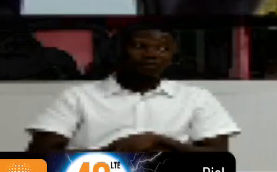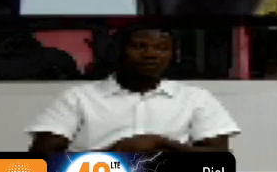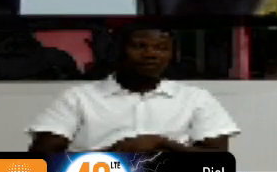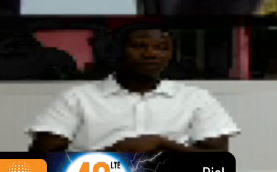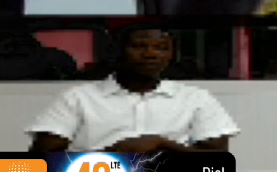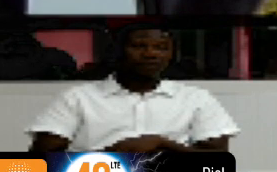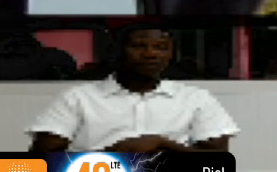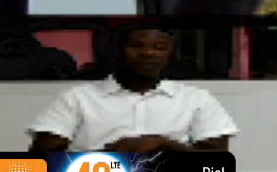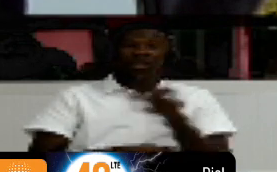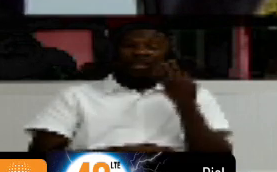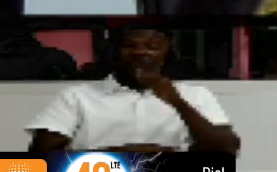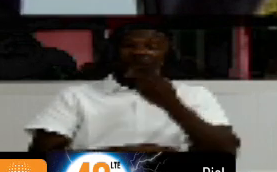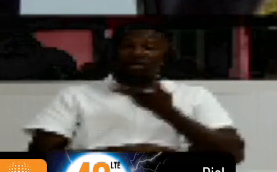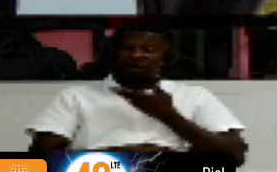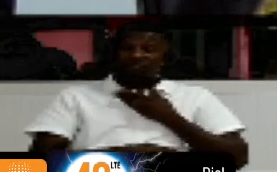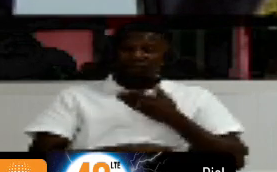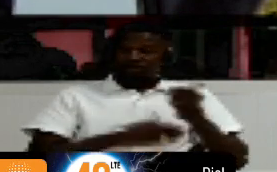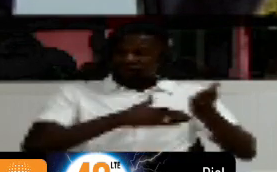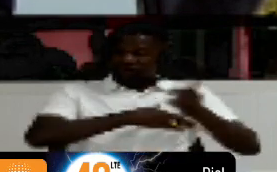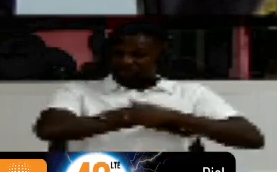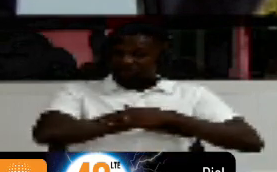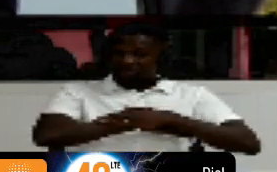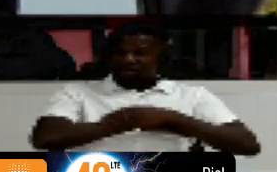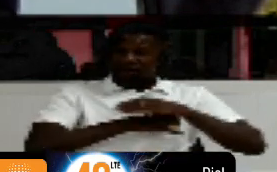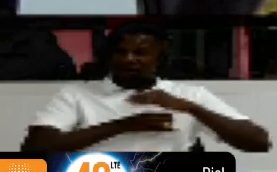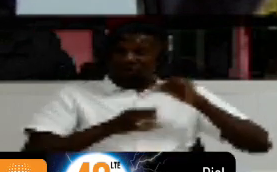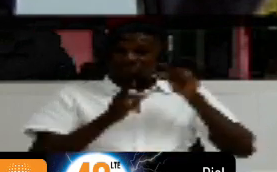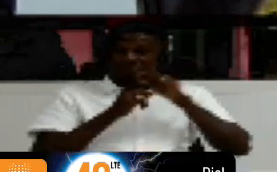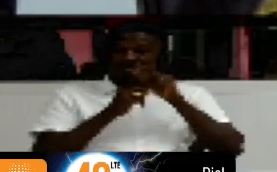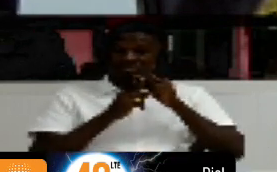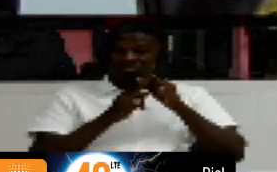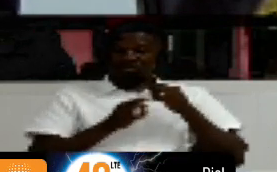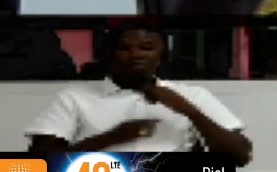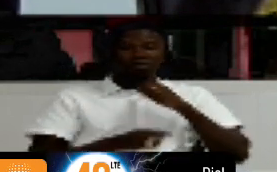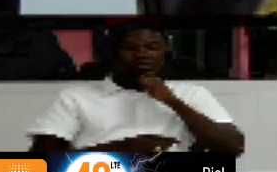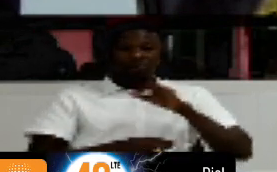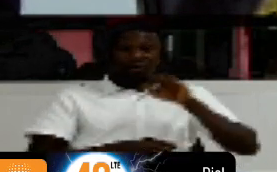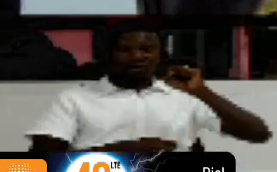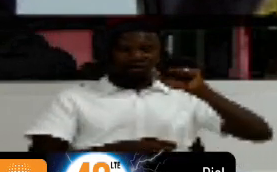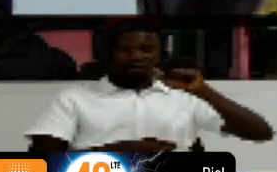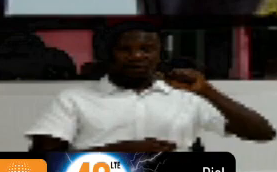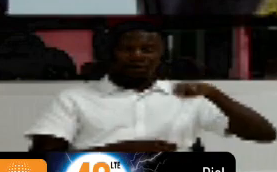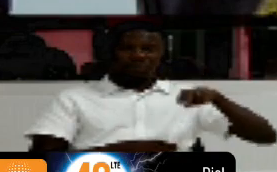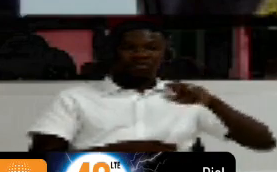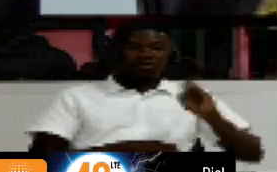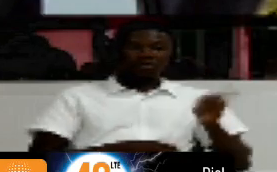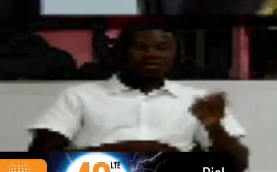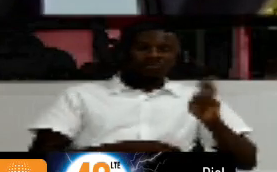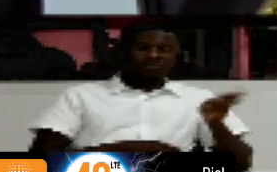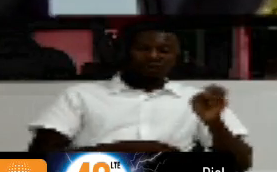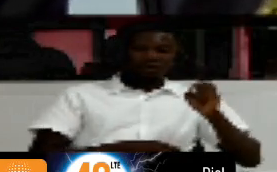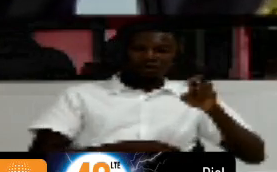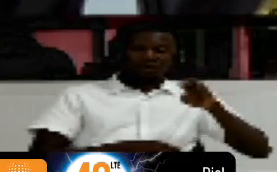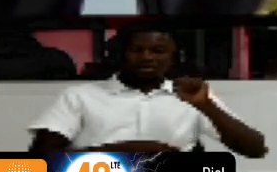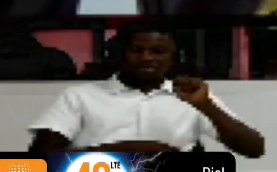Okay. If you have any concluding remarks, Mr. Senghore, please proceed to make them now. Yeah, okay.